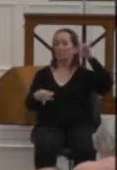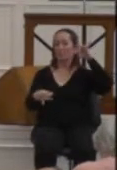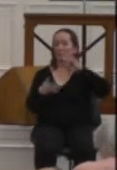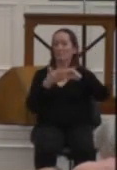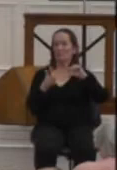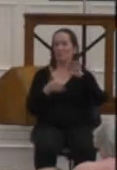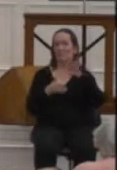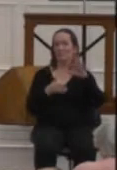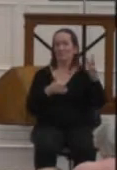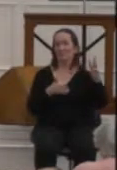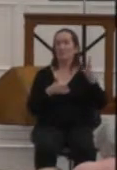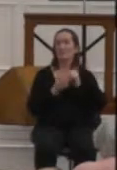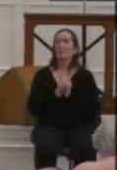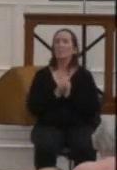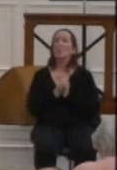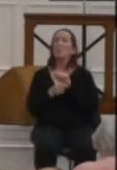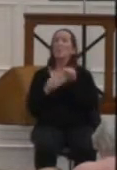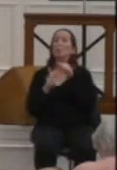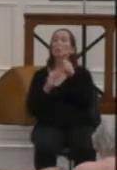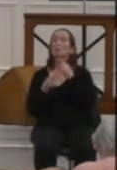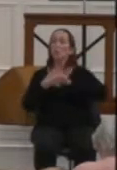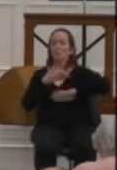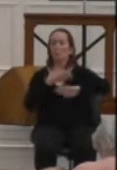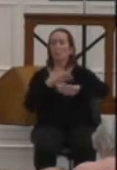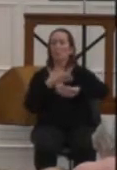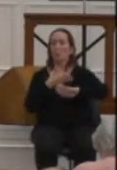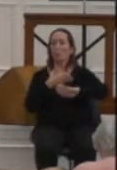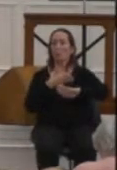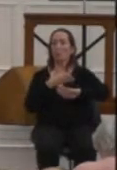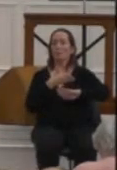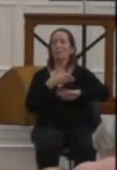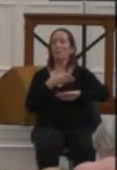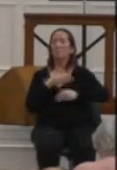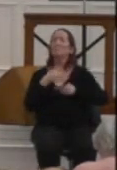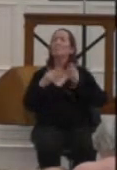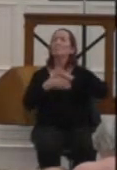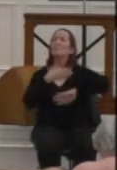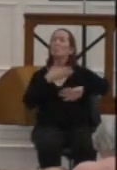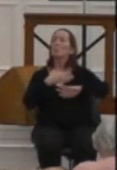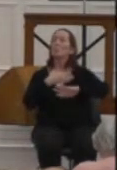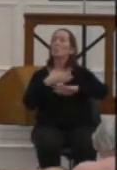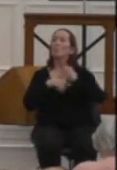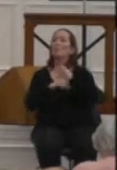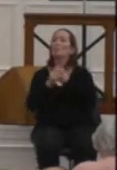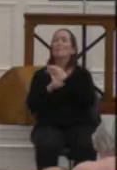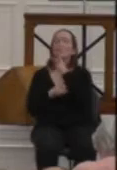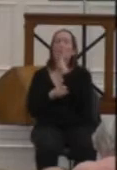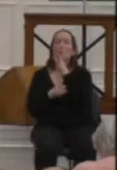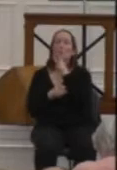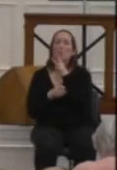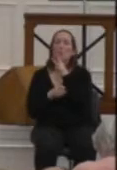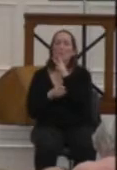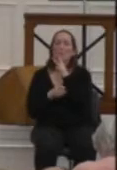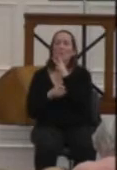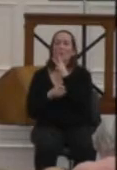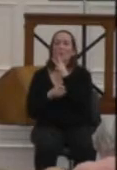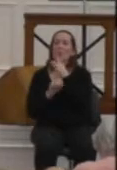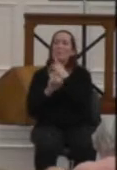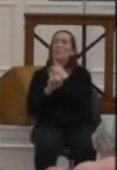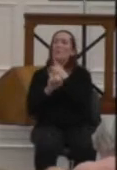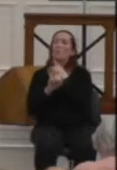6. See, when you were born of water, but you were born incomplete.